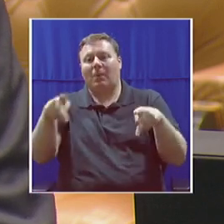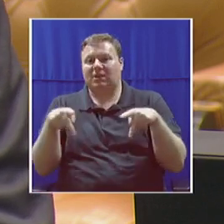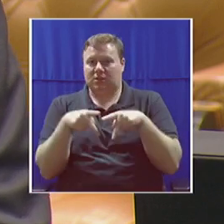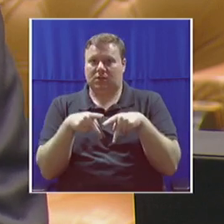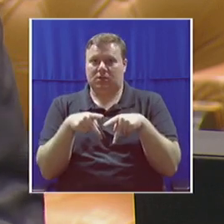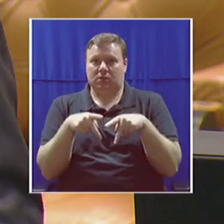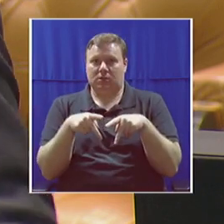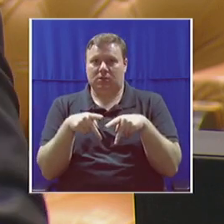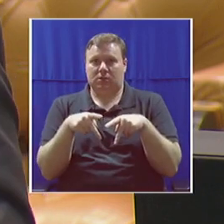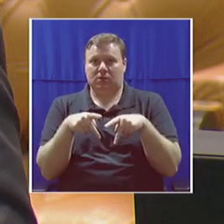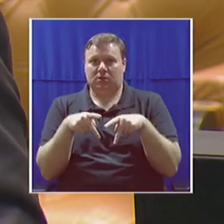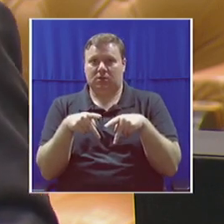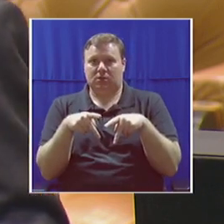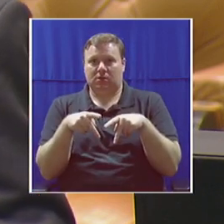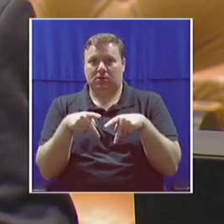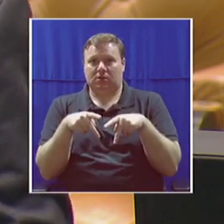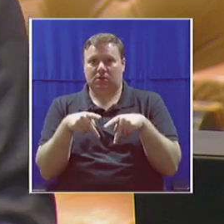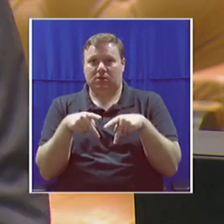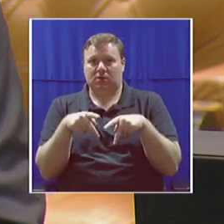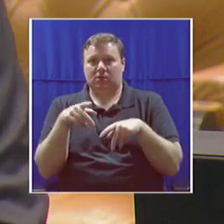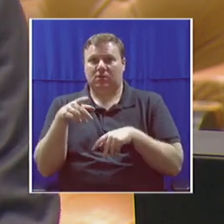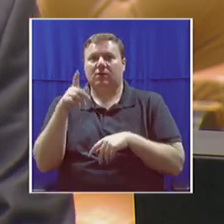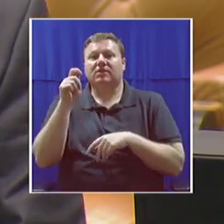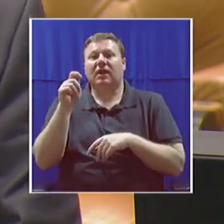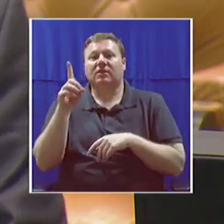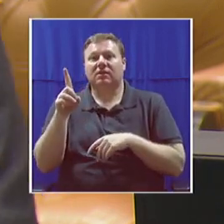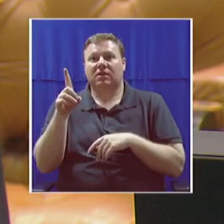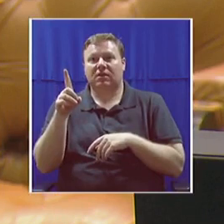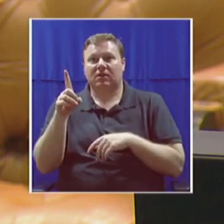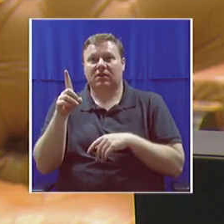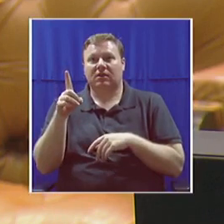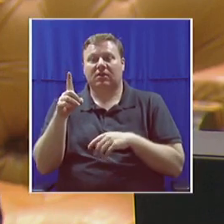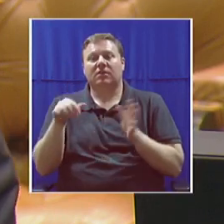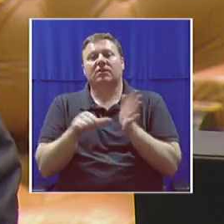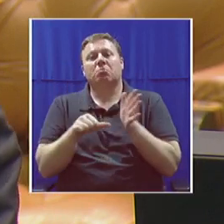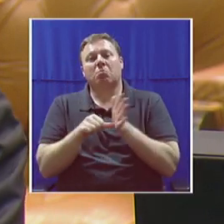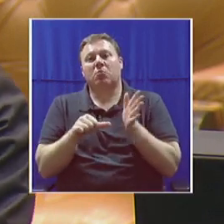property a title is something that is so